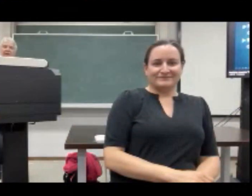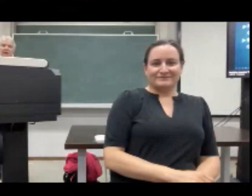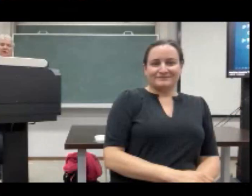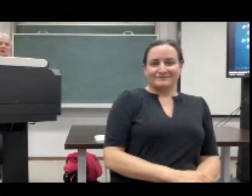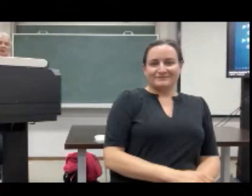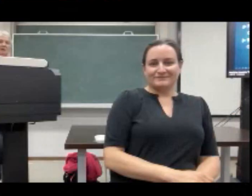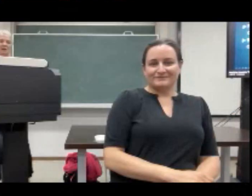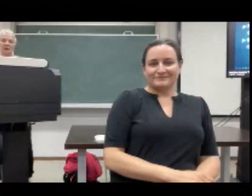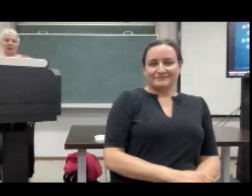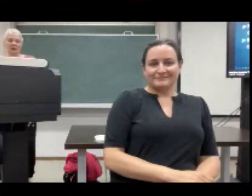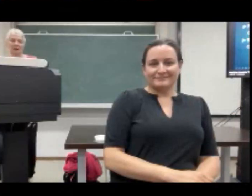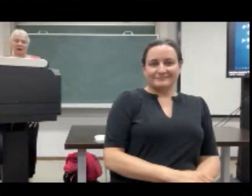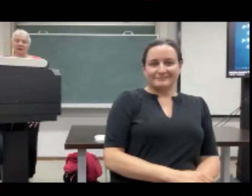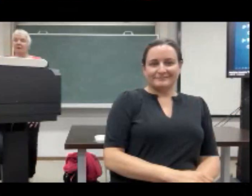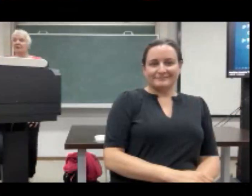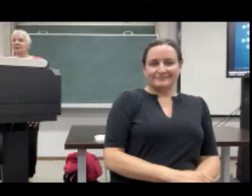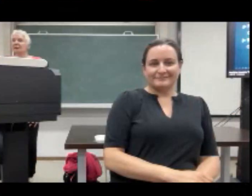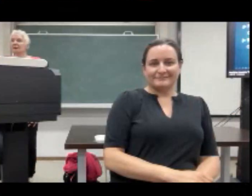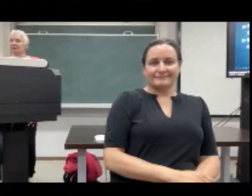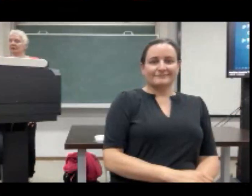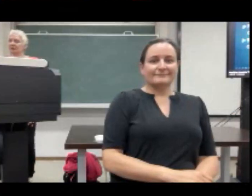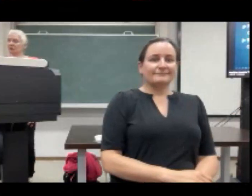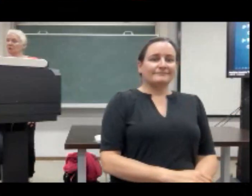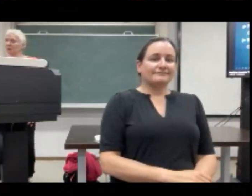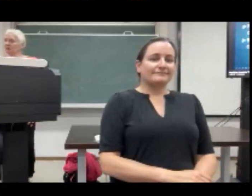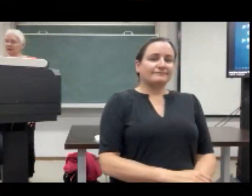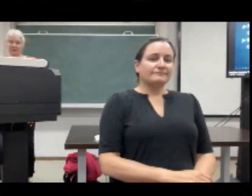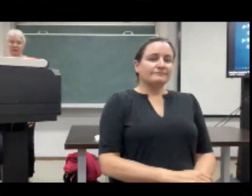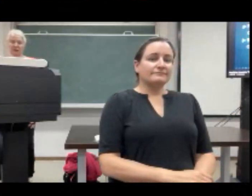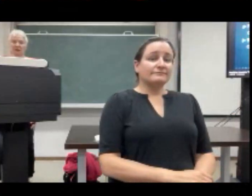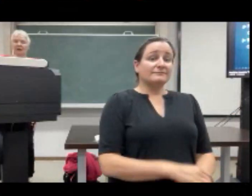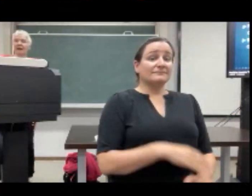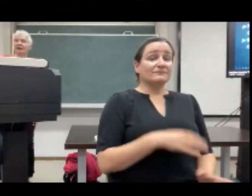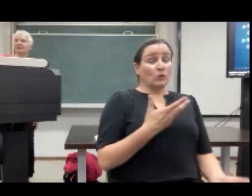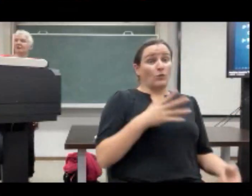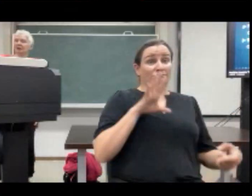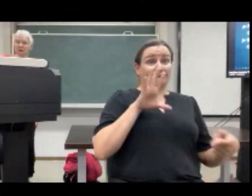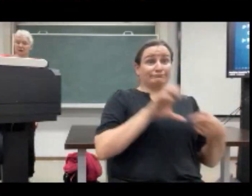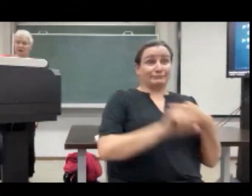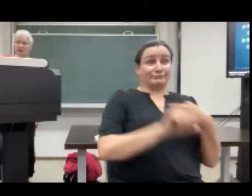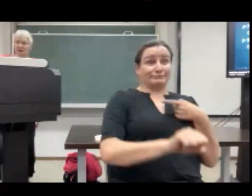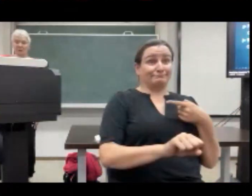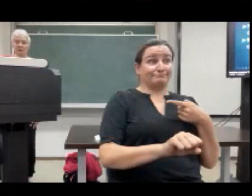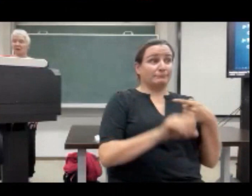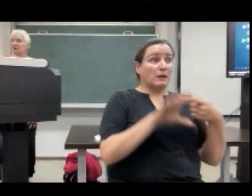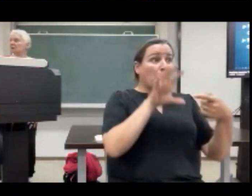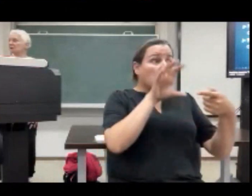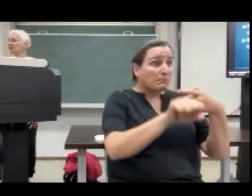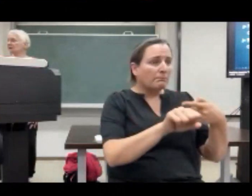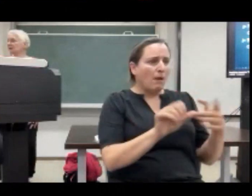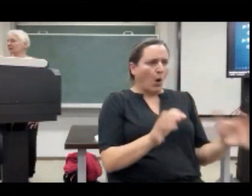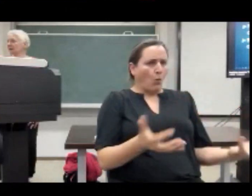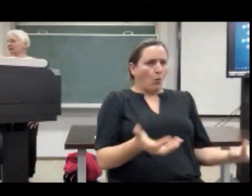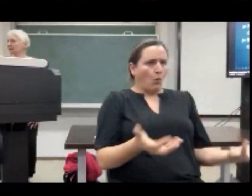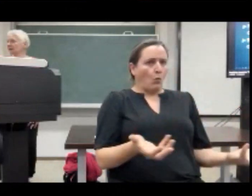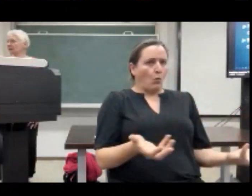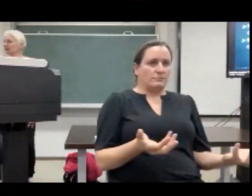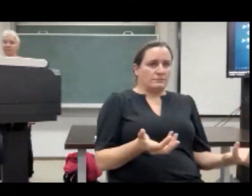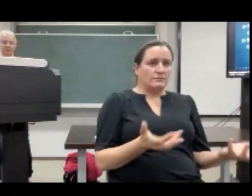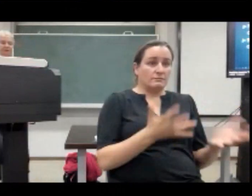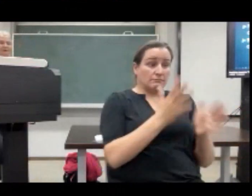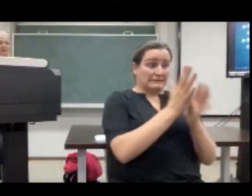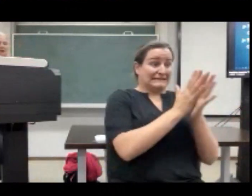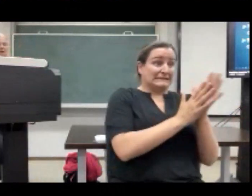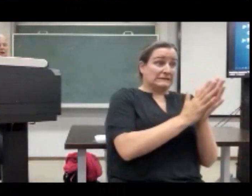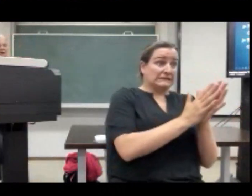In terms of diagnosis, there is, as you probably can imagine, a lack of diagnostic instruments using a sign